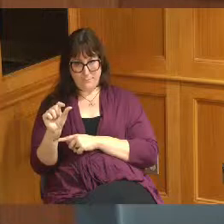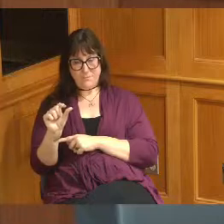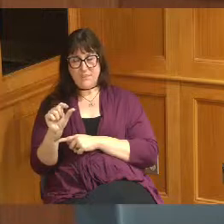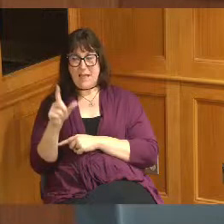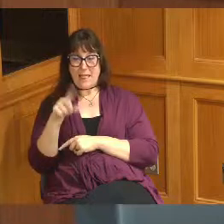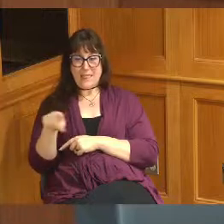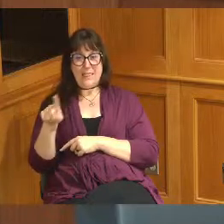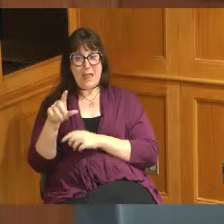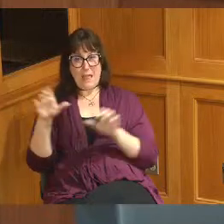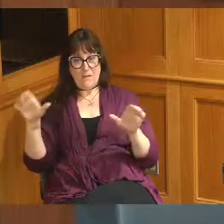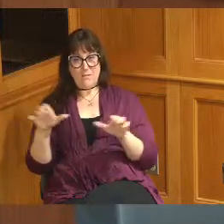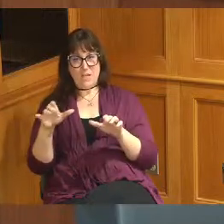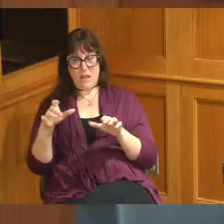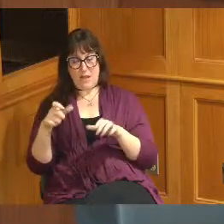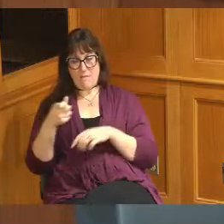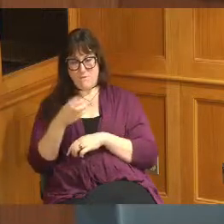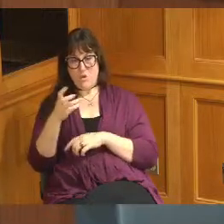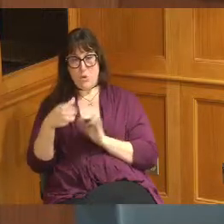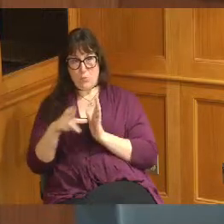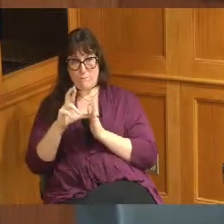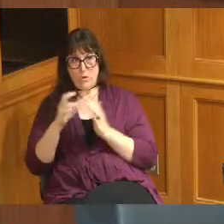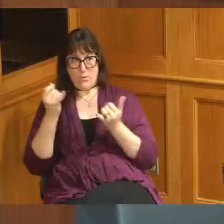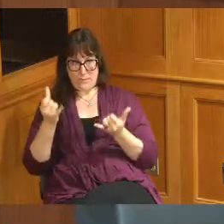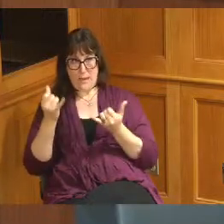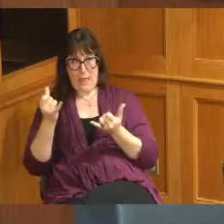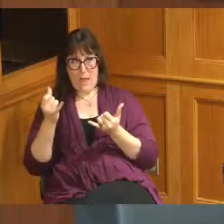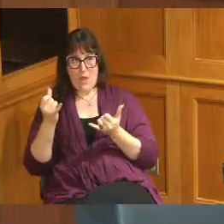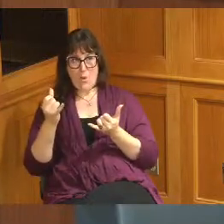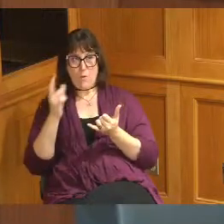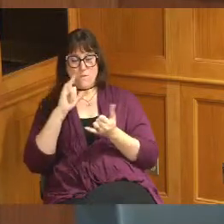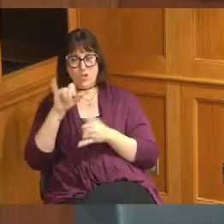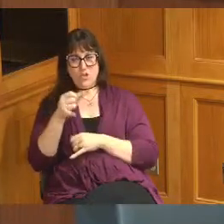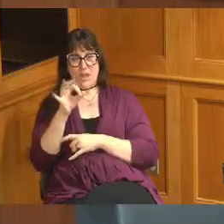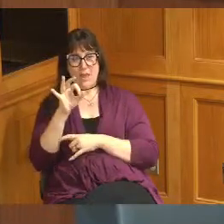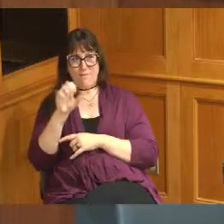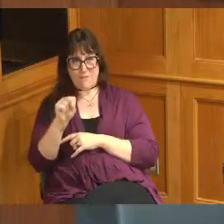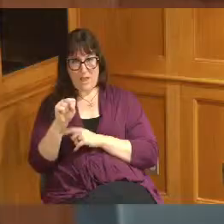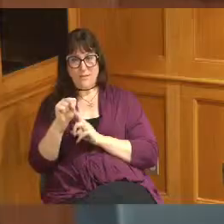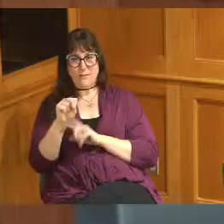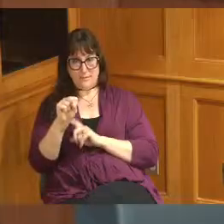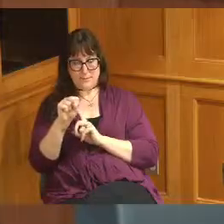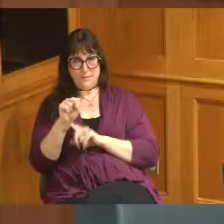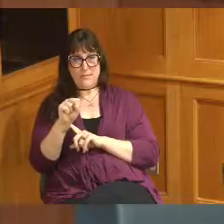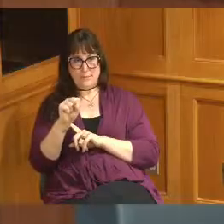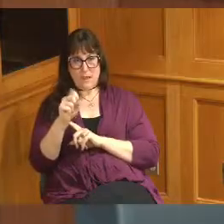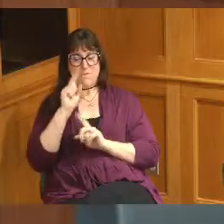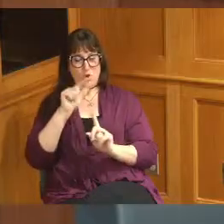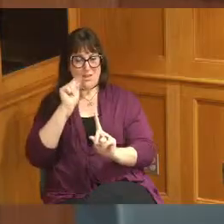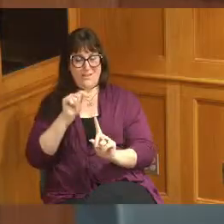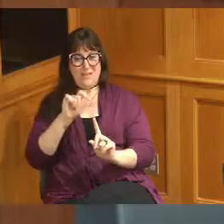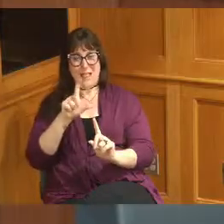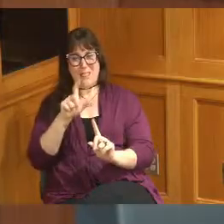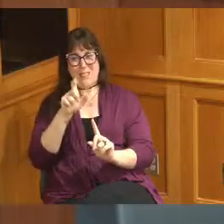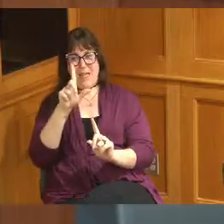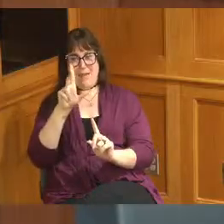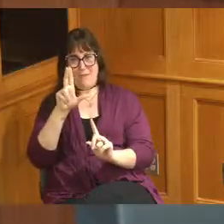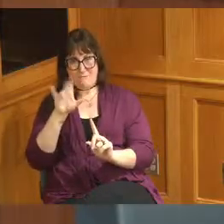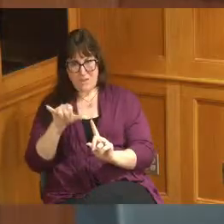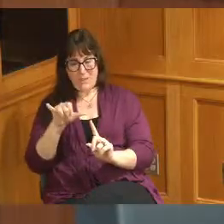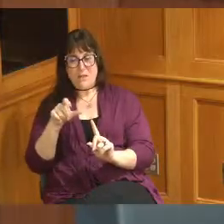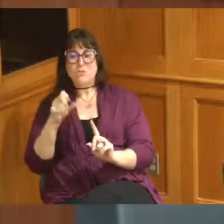actually conducted the last couple reviews of Job and Family Services, Children's Services Levy specifically, so they'll be able to come